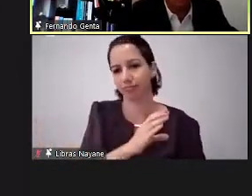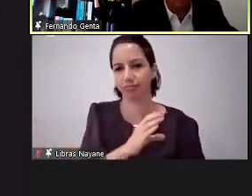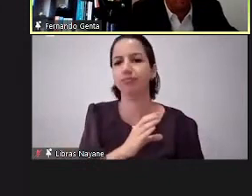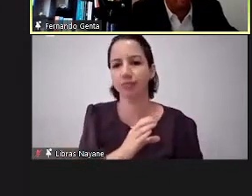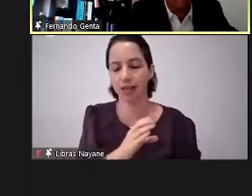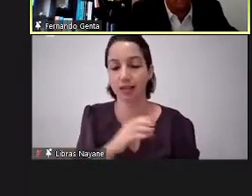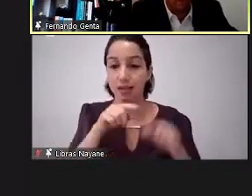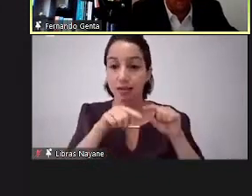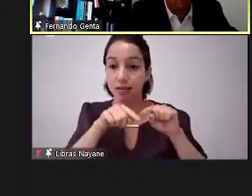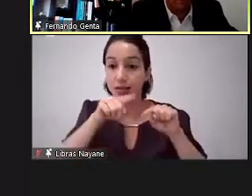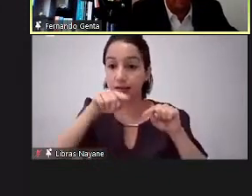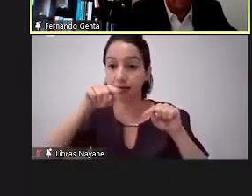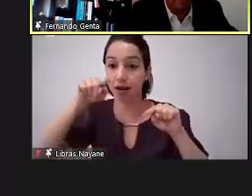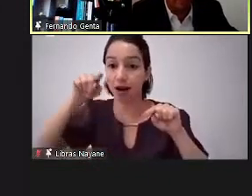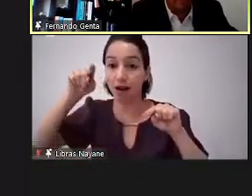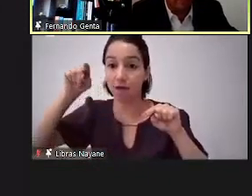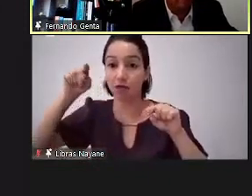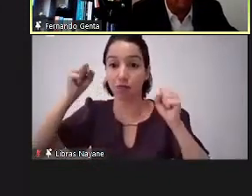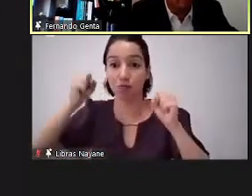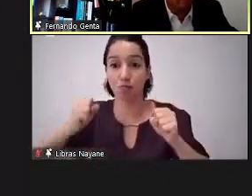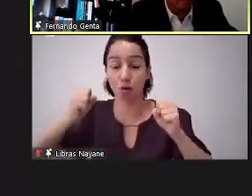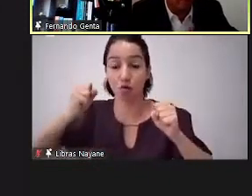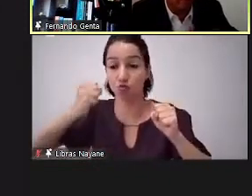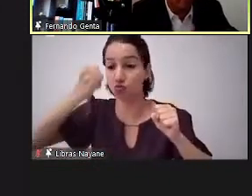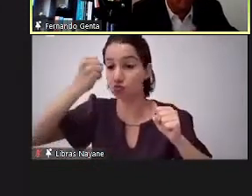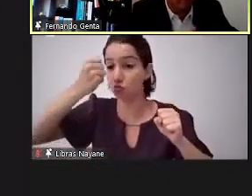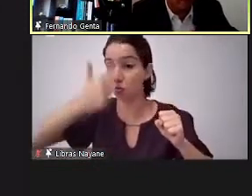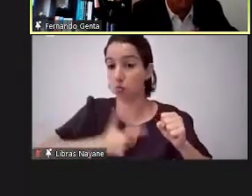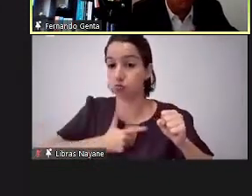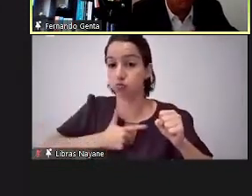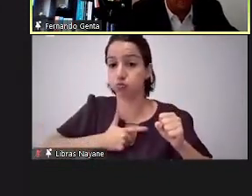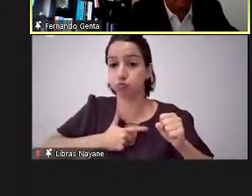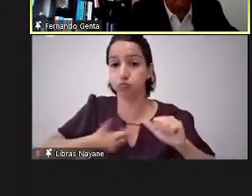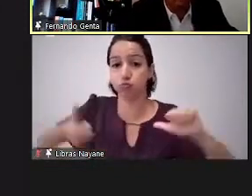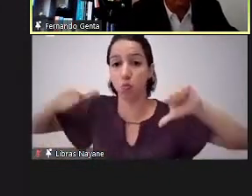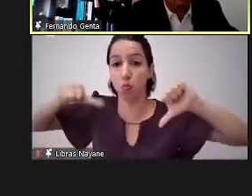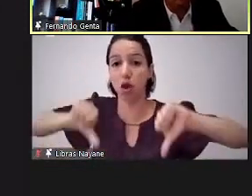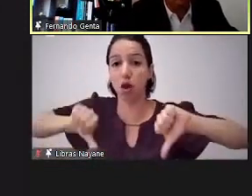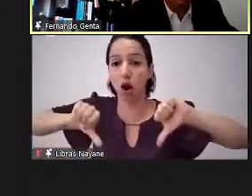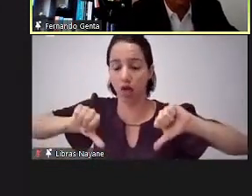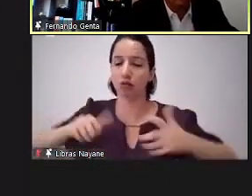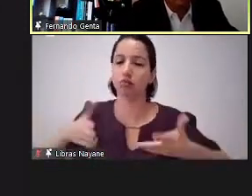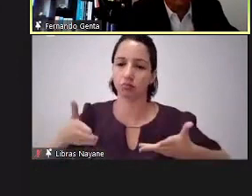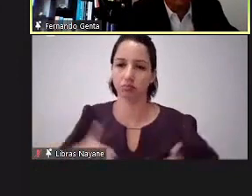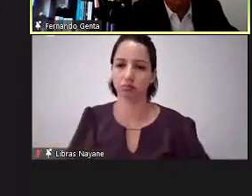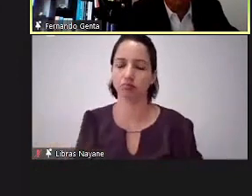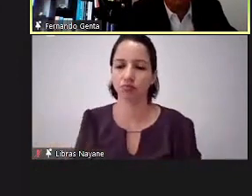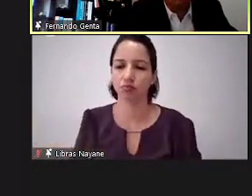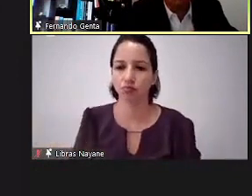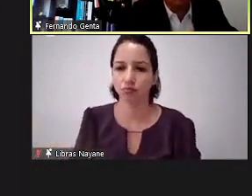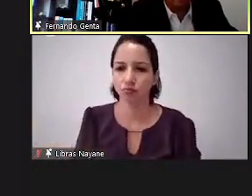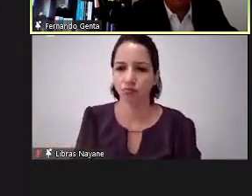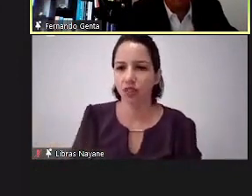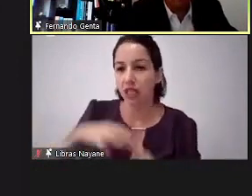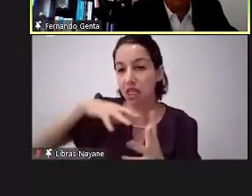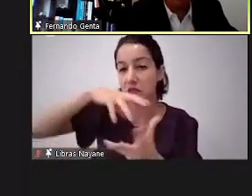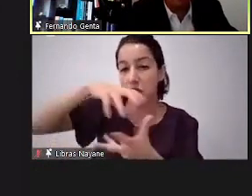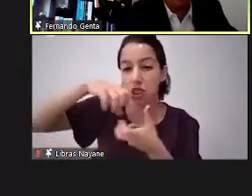Brazil and in the interest rate, and how these tables will show worst